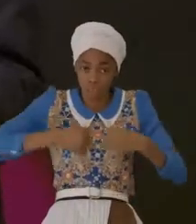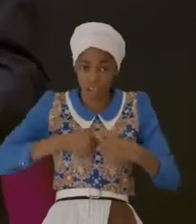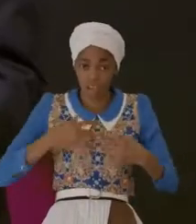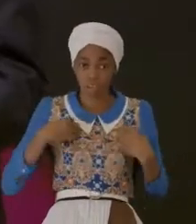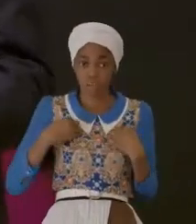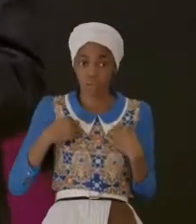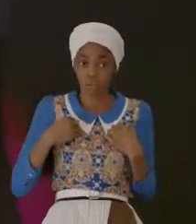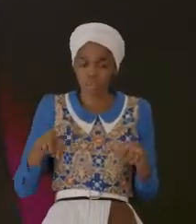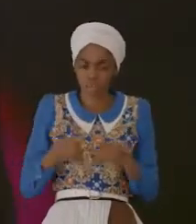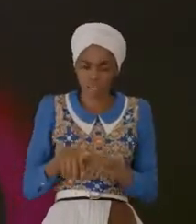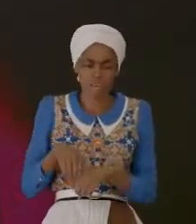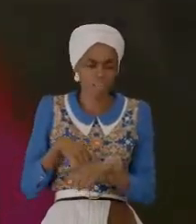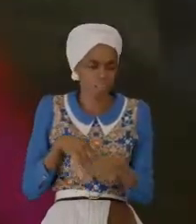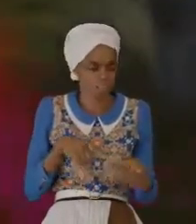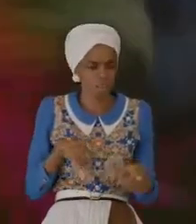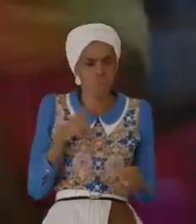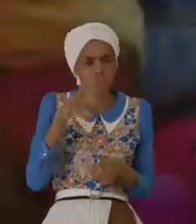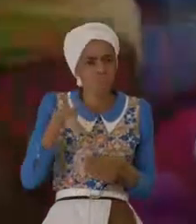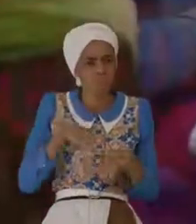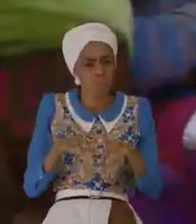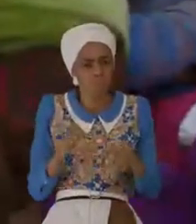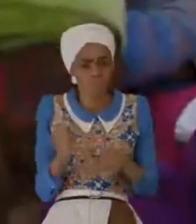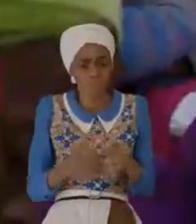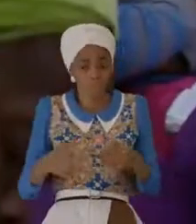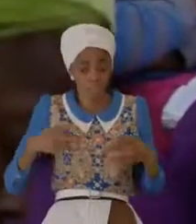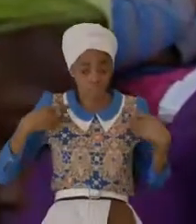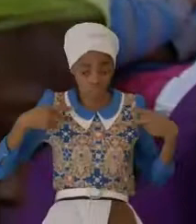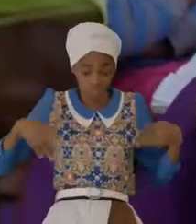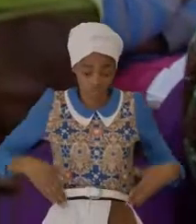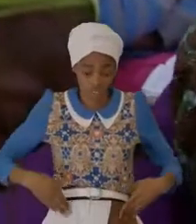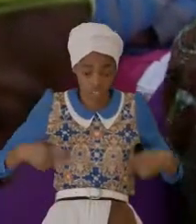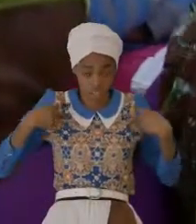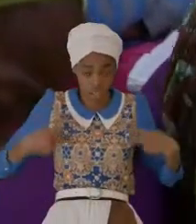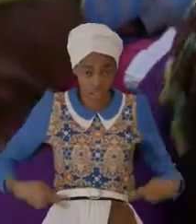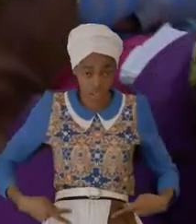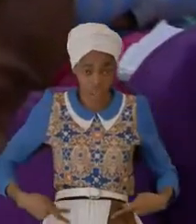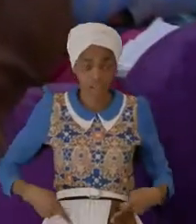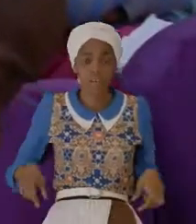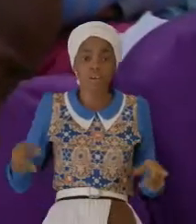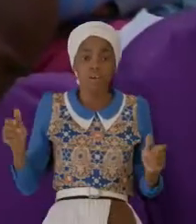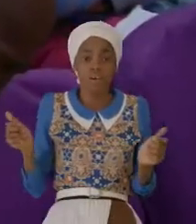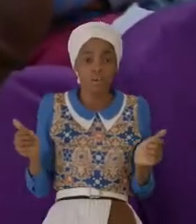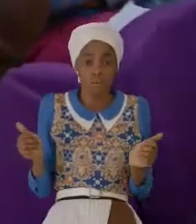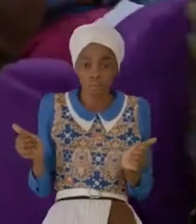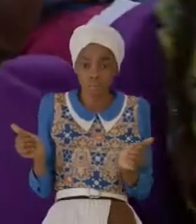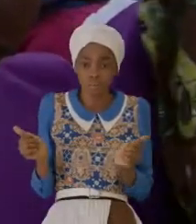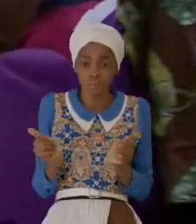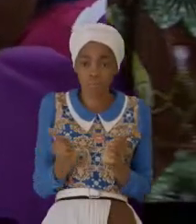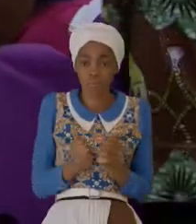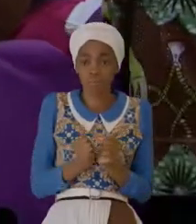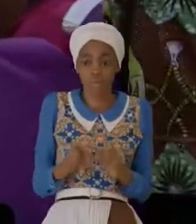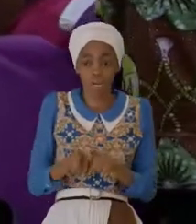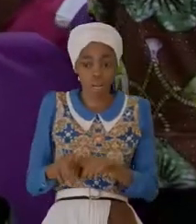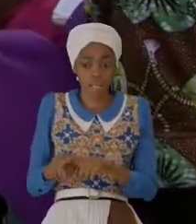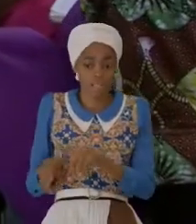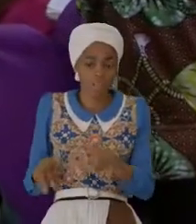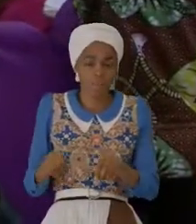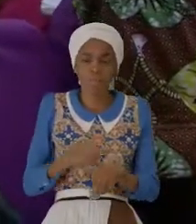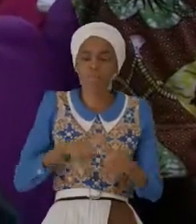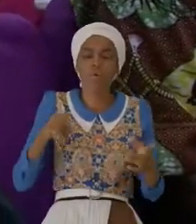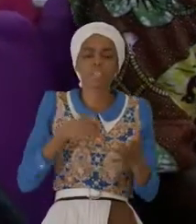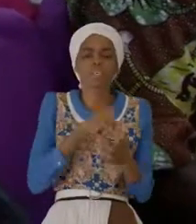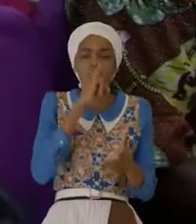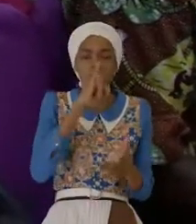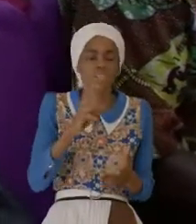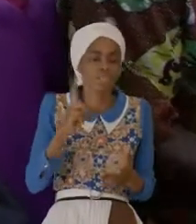and you do everything externally but the grace of God is what will help you to walk